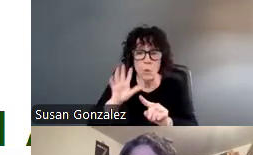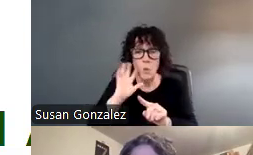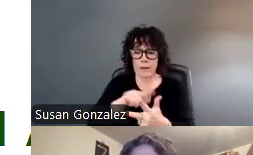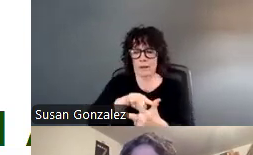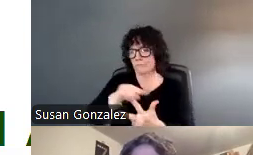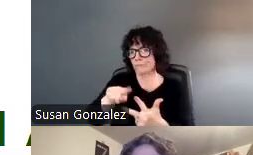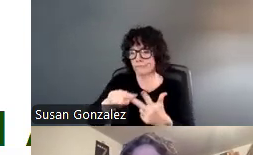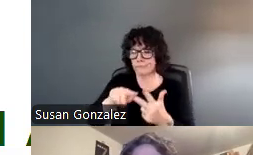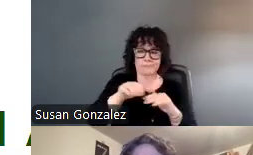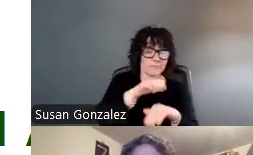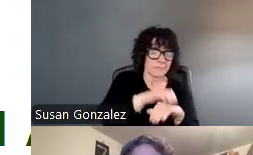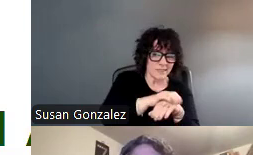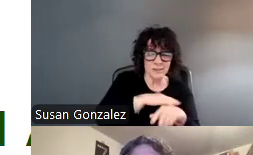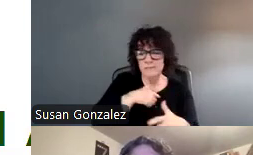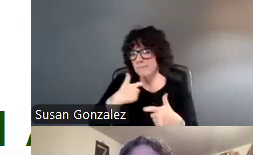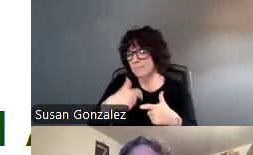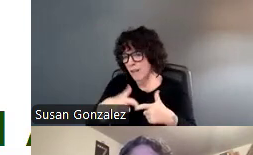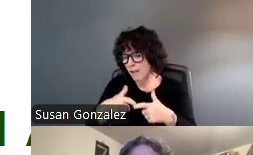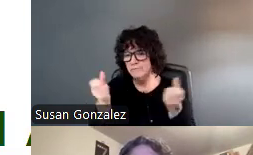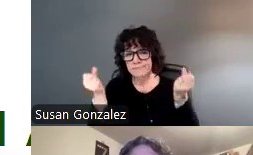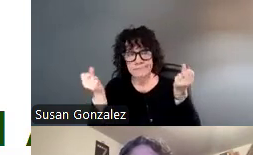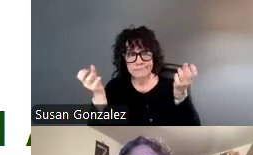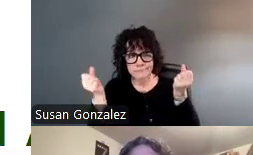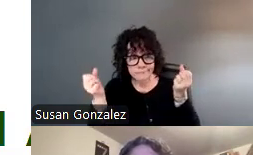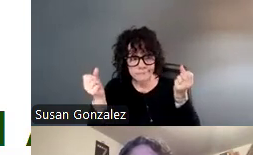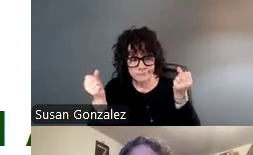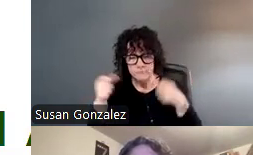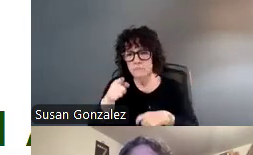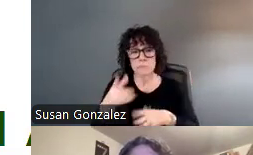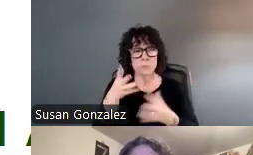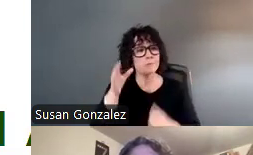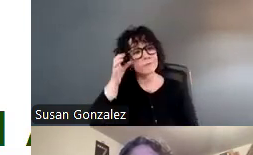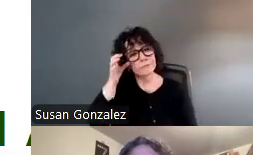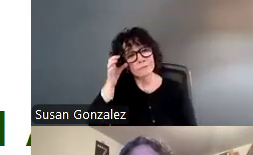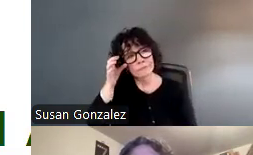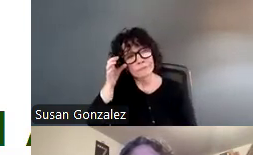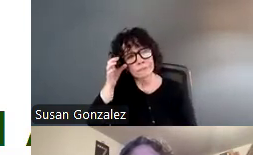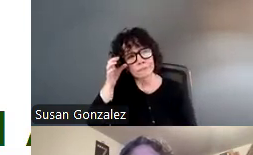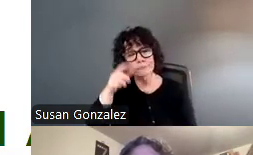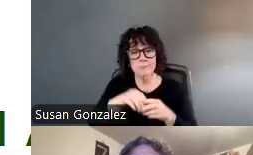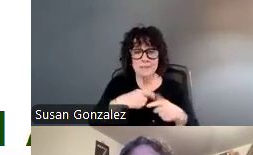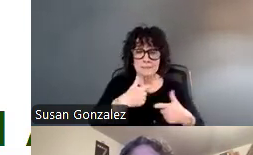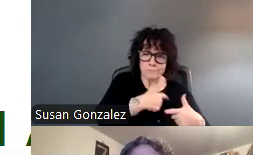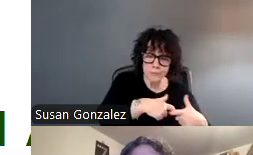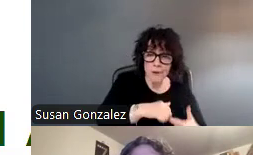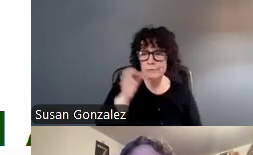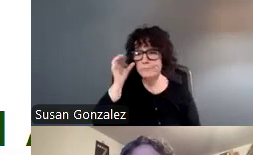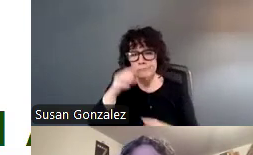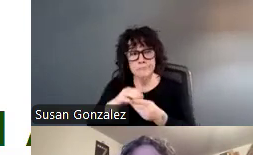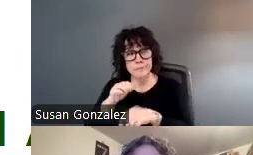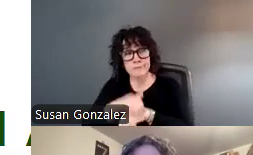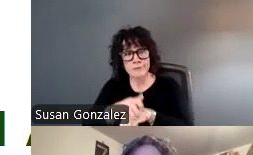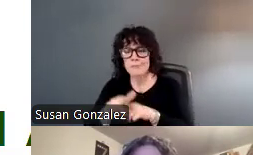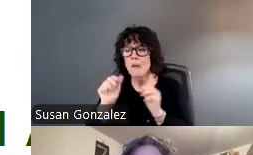use English, Spanish, and ASL. People who prefer to listen in Spanish or English will be able to select